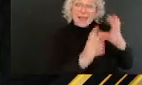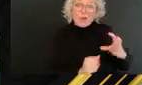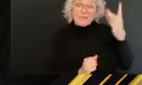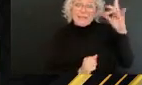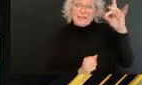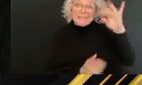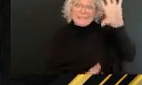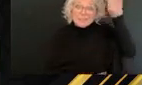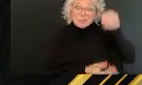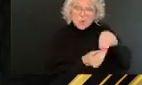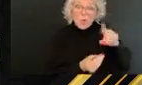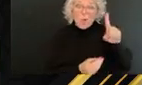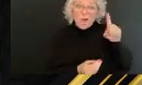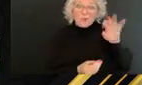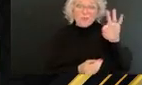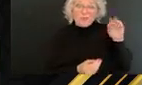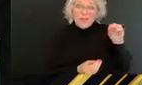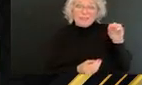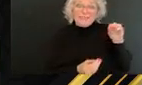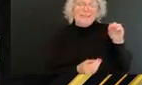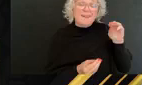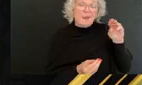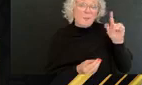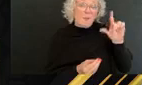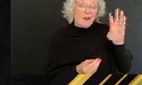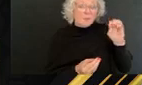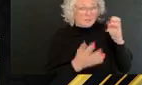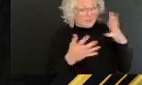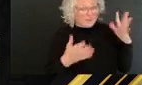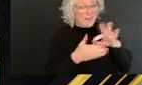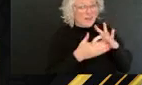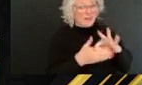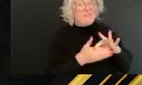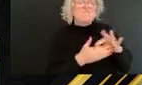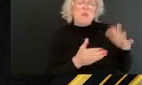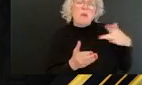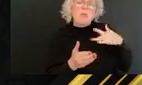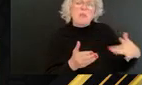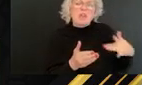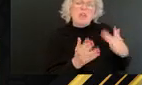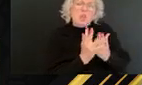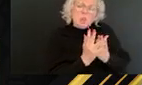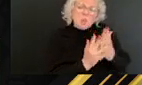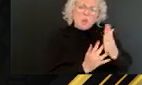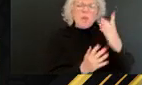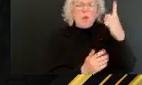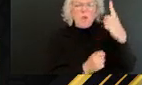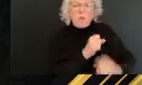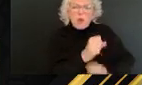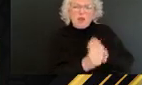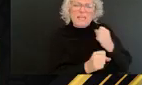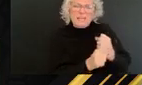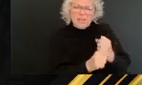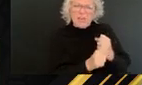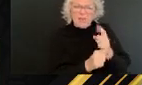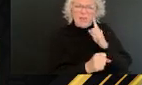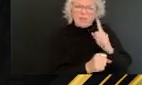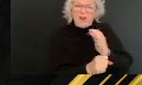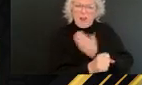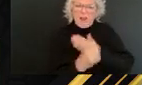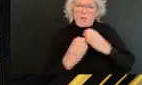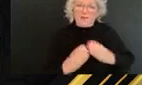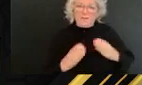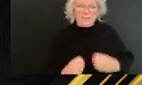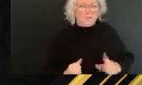over 190 modules of content. That's a lot of content, usually invested in a year's amount of service for